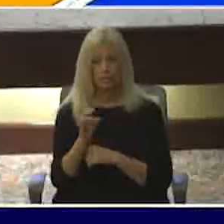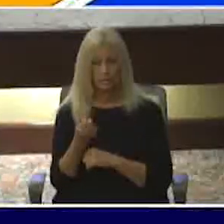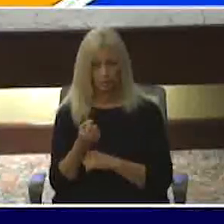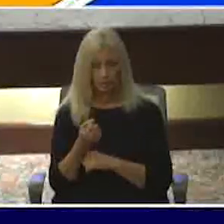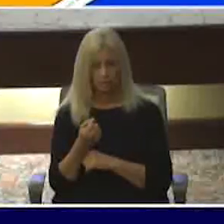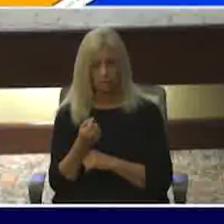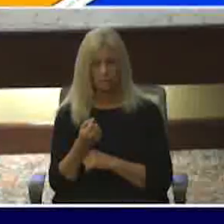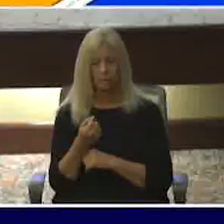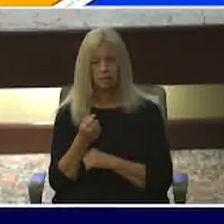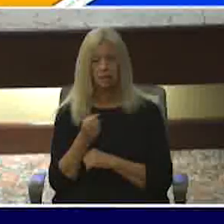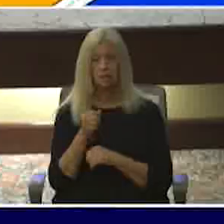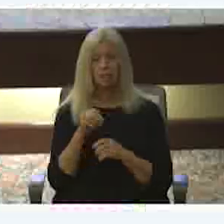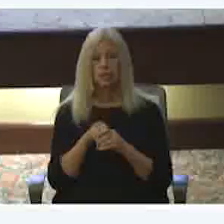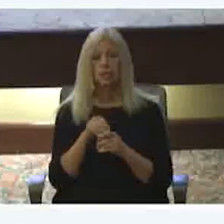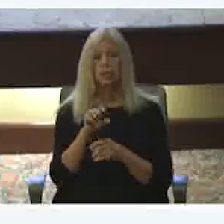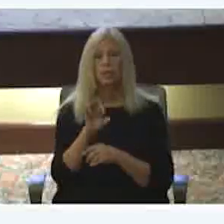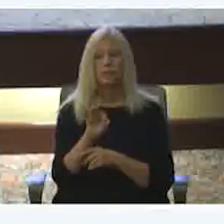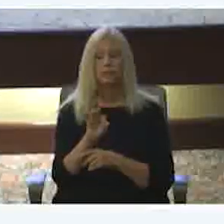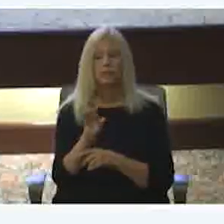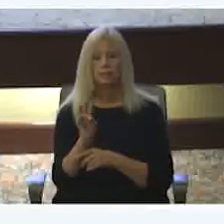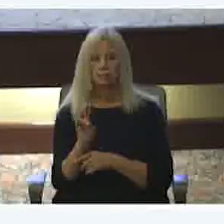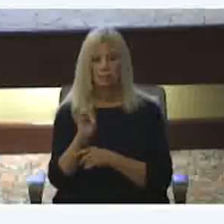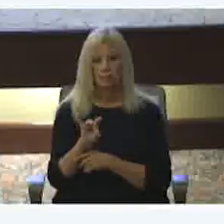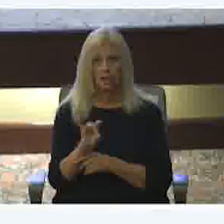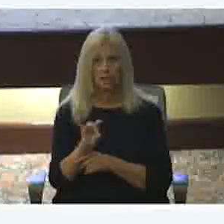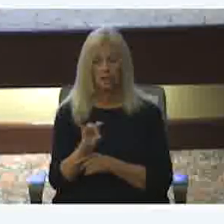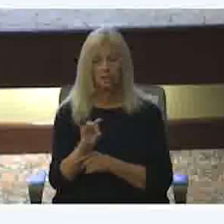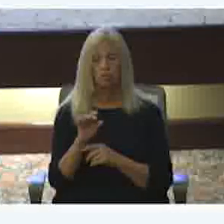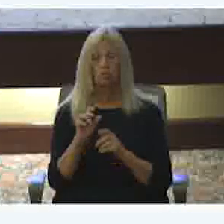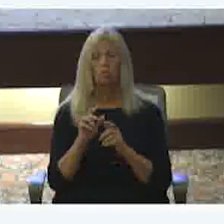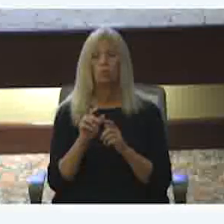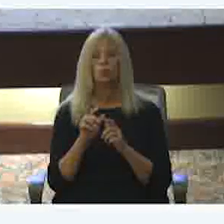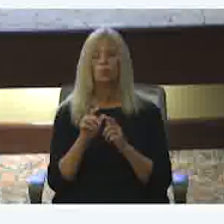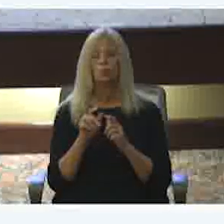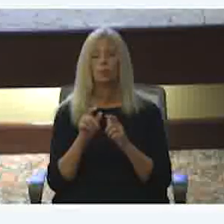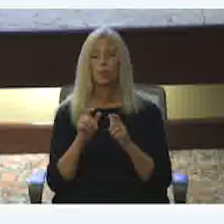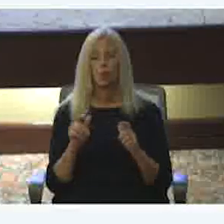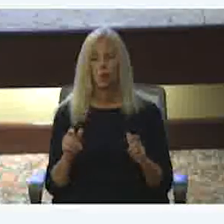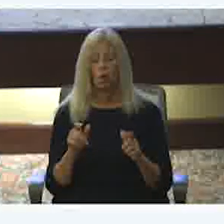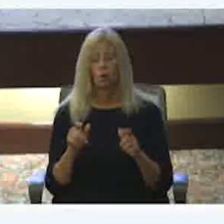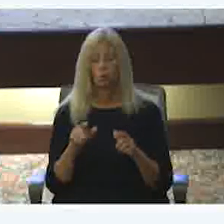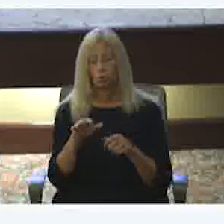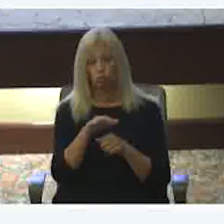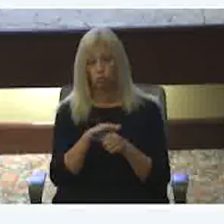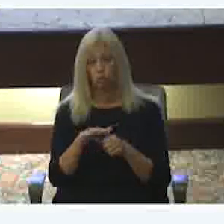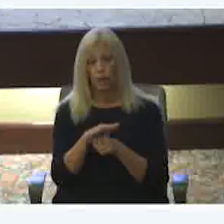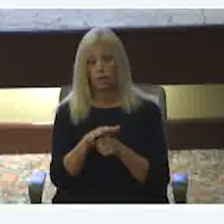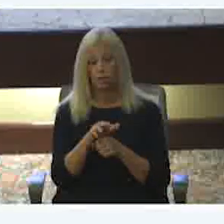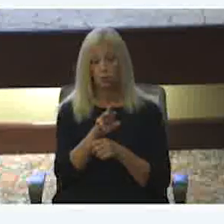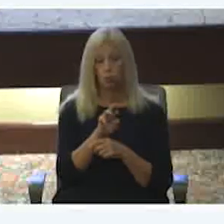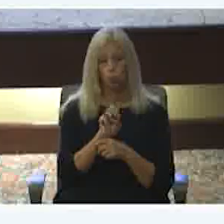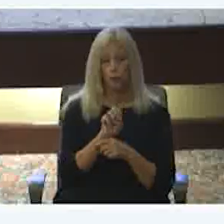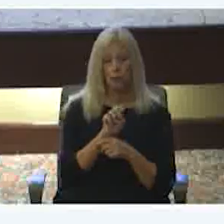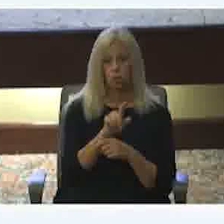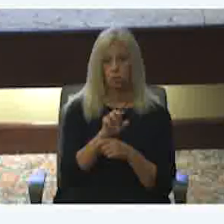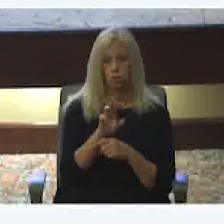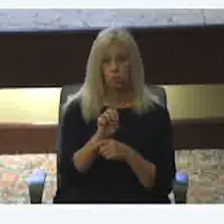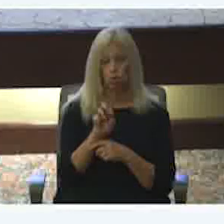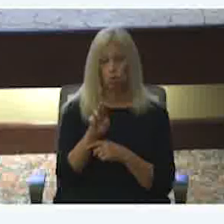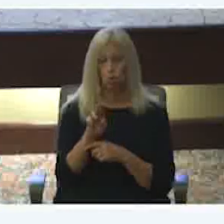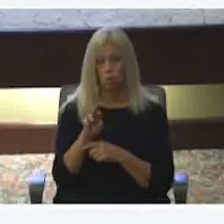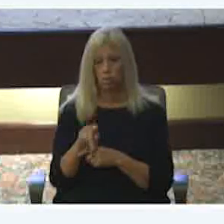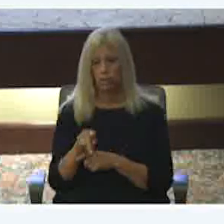And then in 1978, there was a large tract that was rezoned to R3E, which is